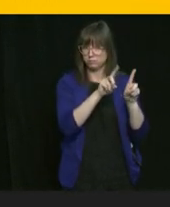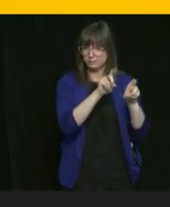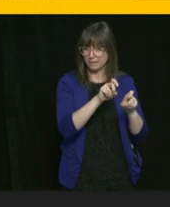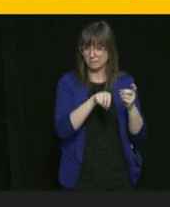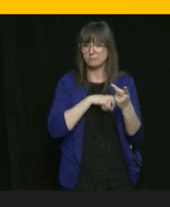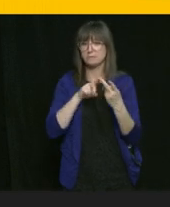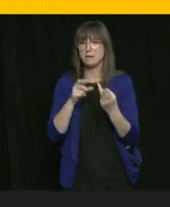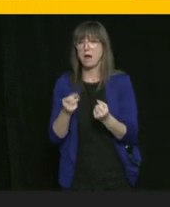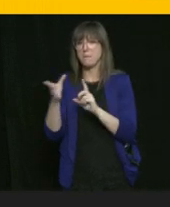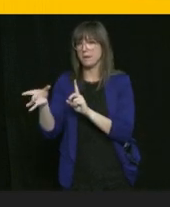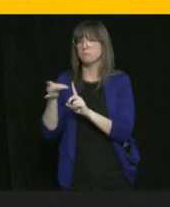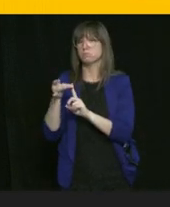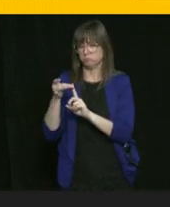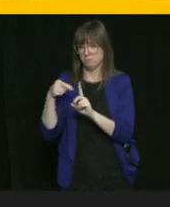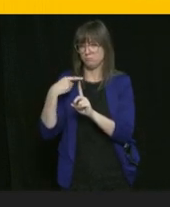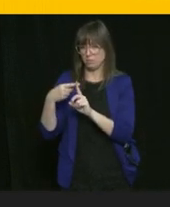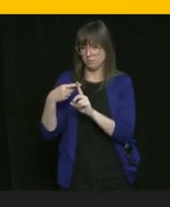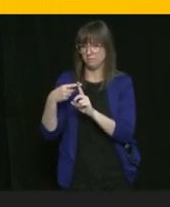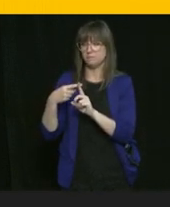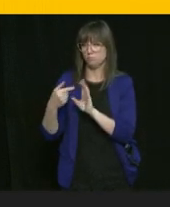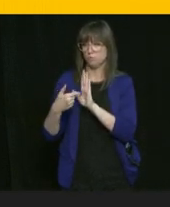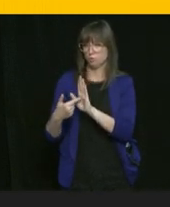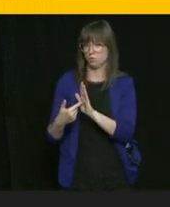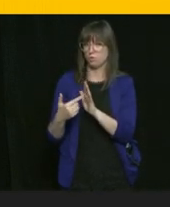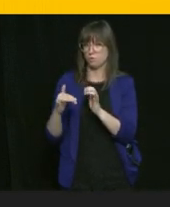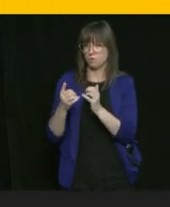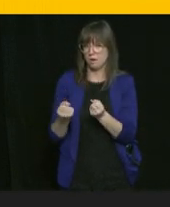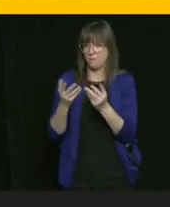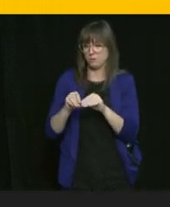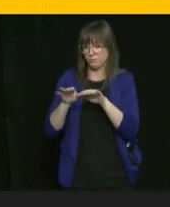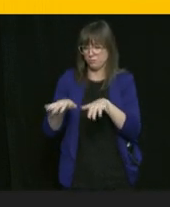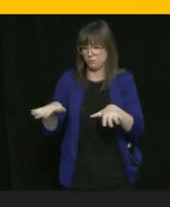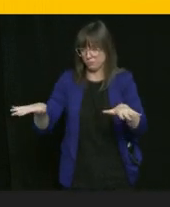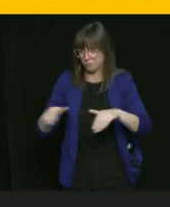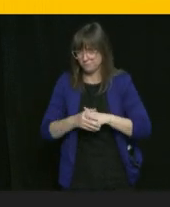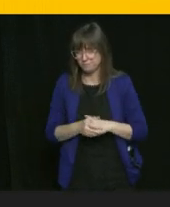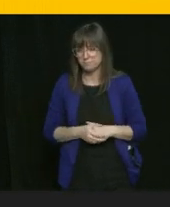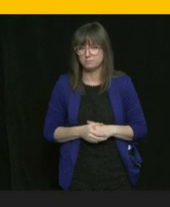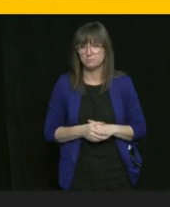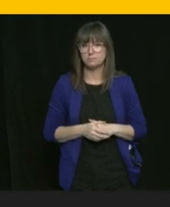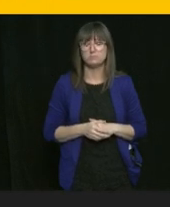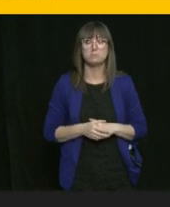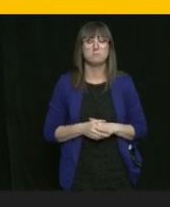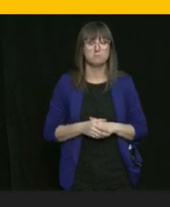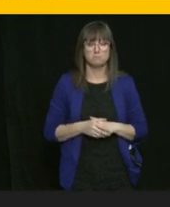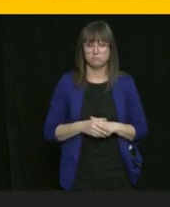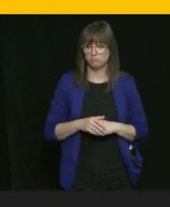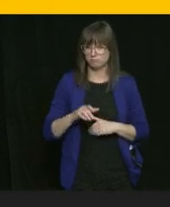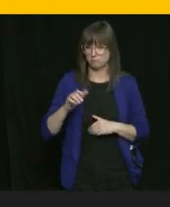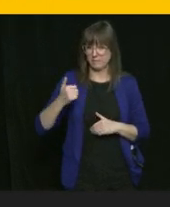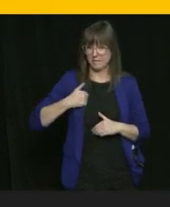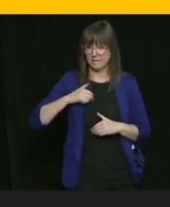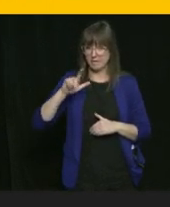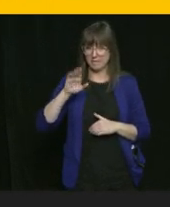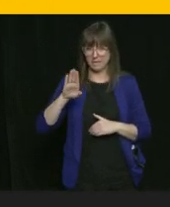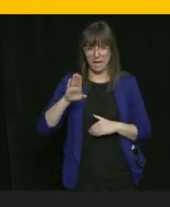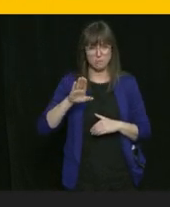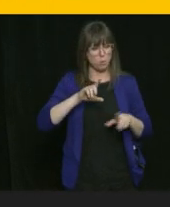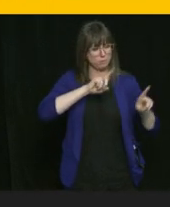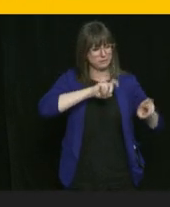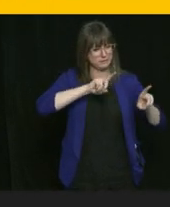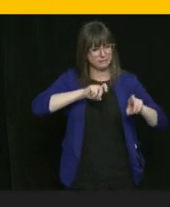which indicate how much the virus is spreading. As you can see, labs across Canada are testing at a high